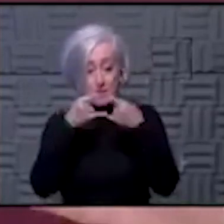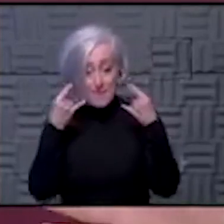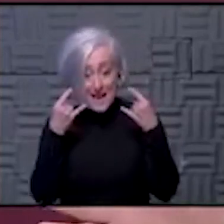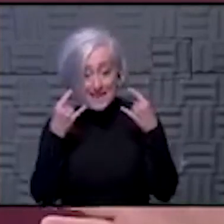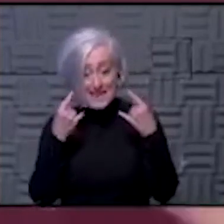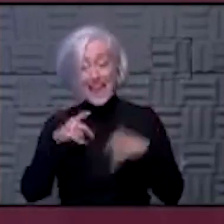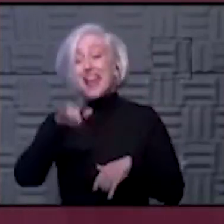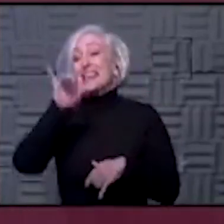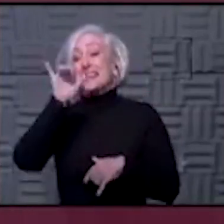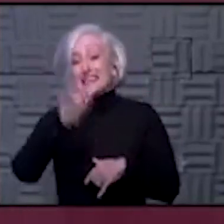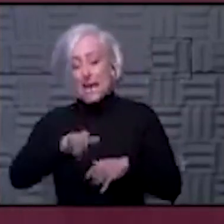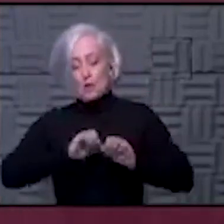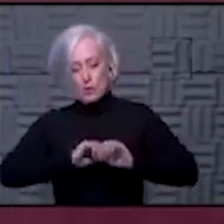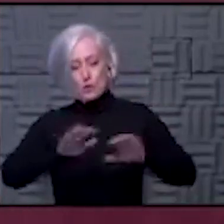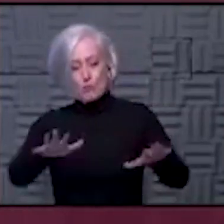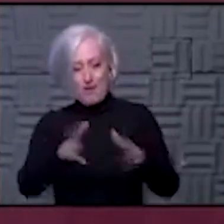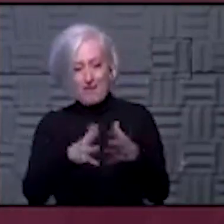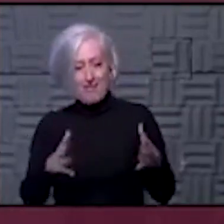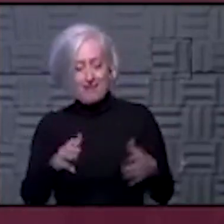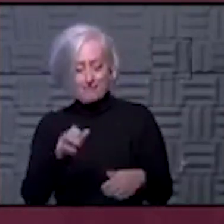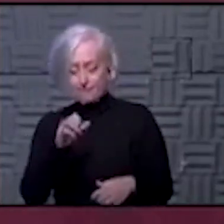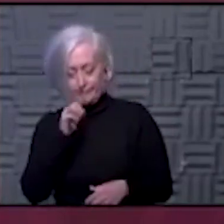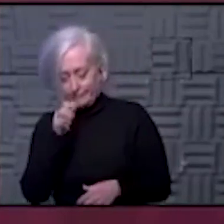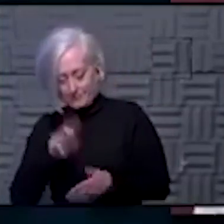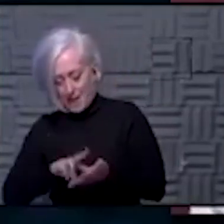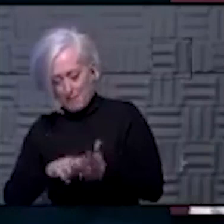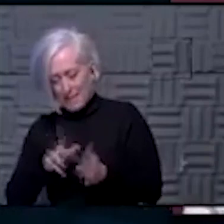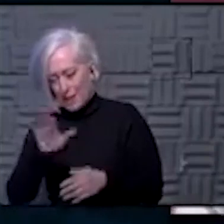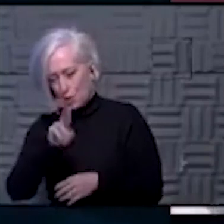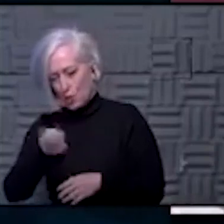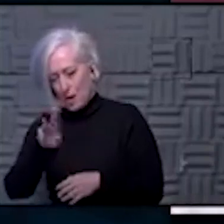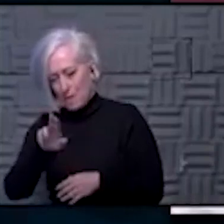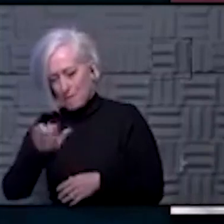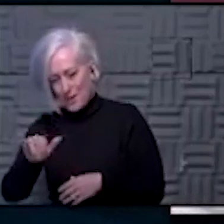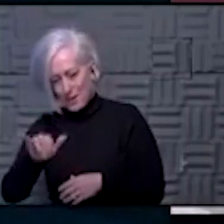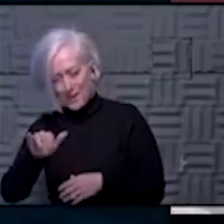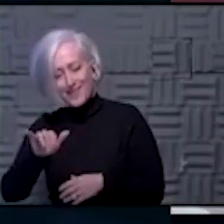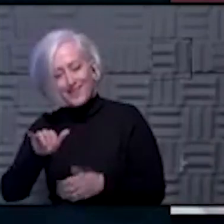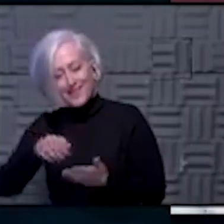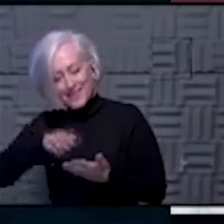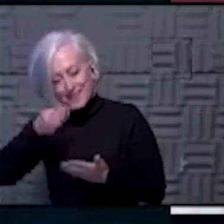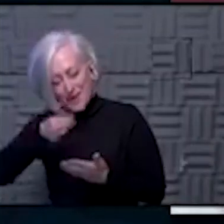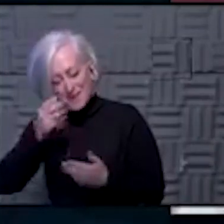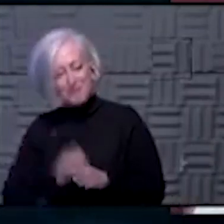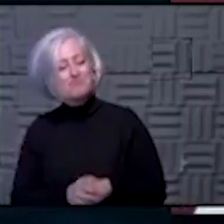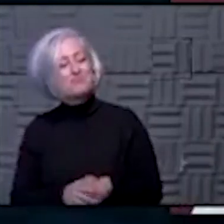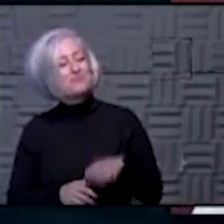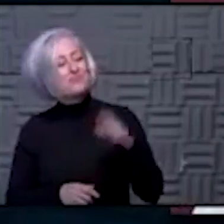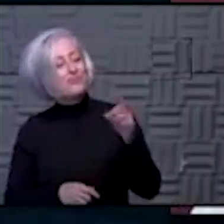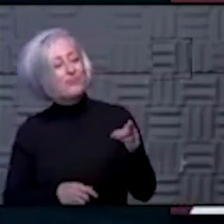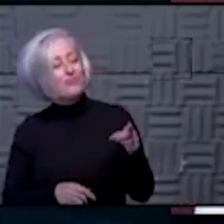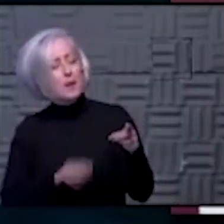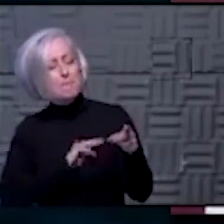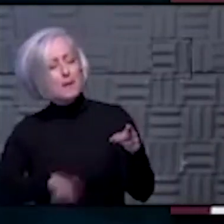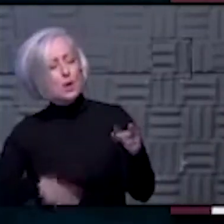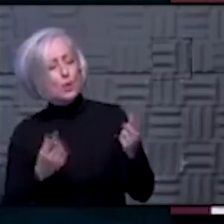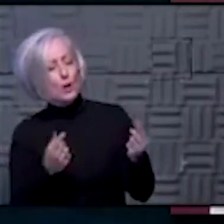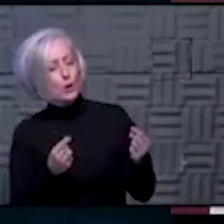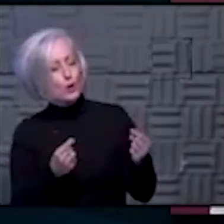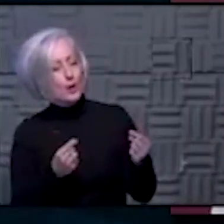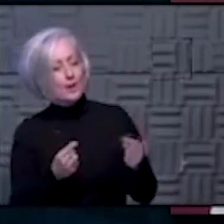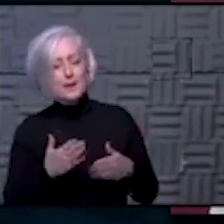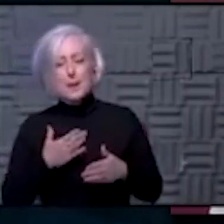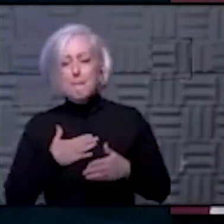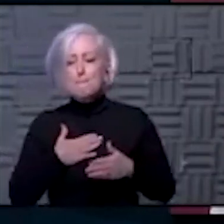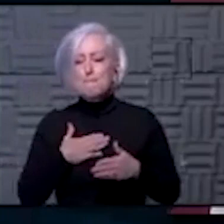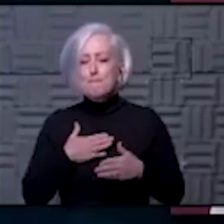about the cranberry sauce. So, Mayor Alvey, what are y'all doing for Thanksgiving this year? We're just keeping it to my immediate family